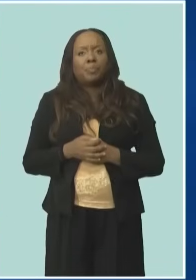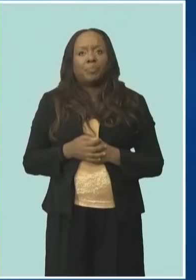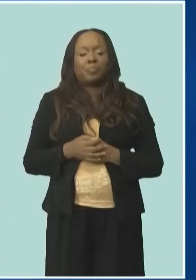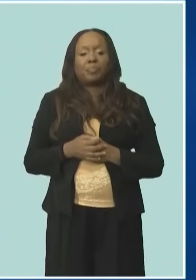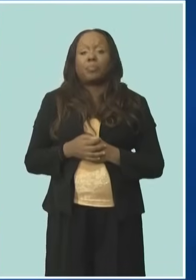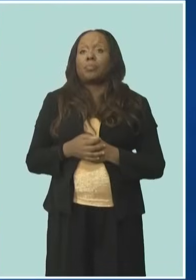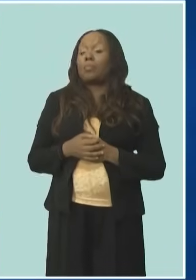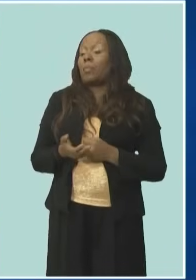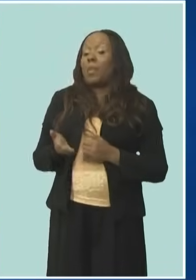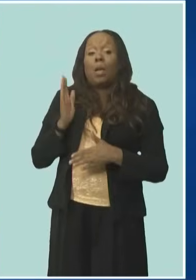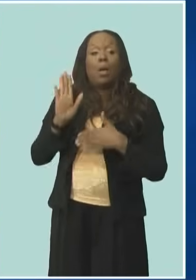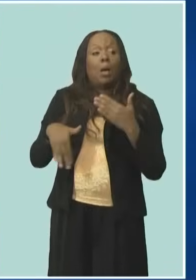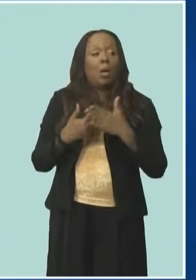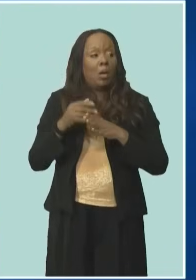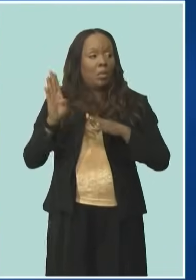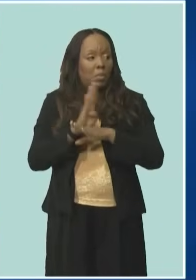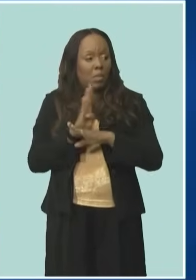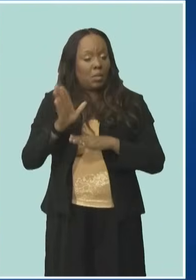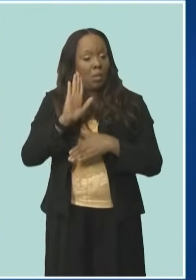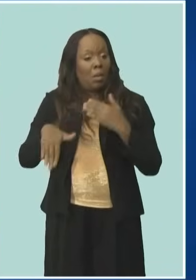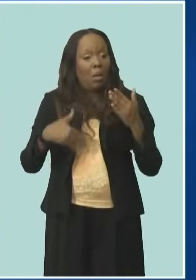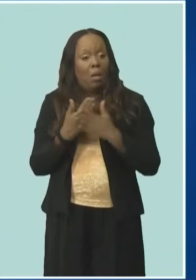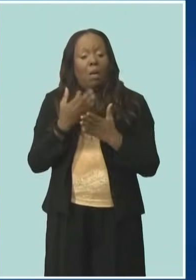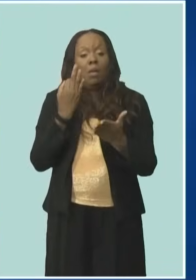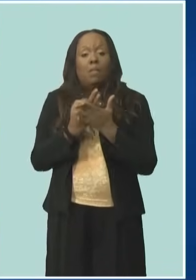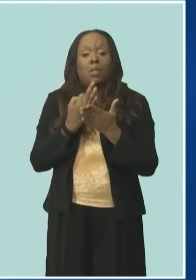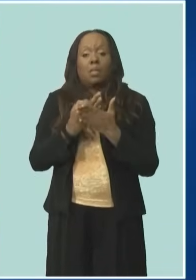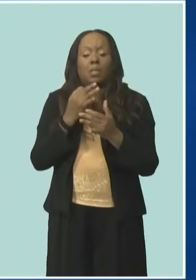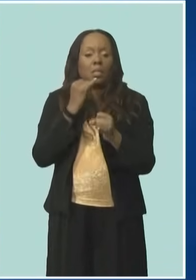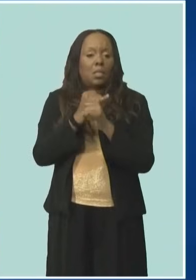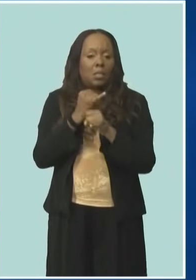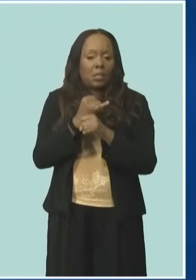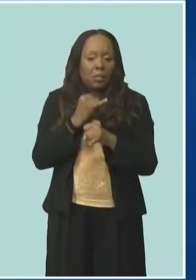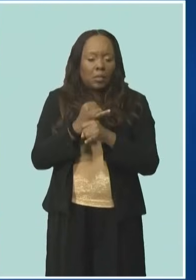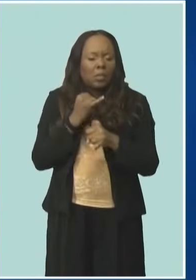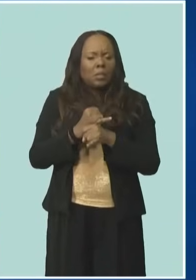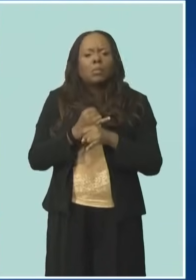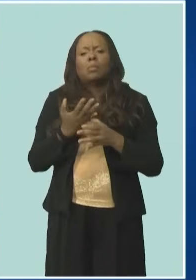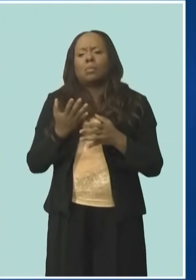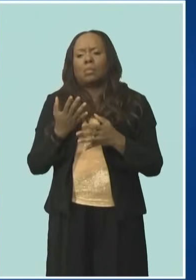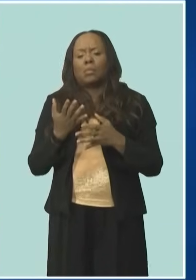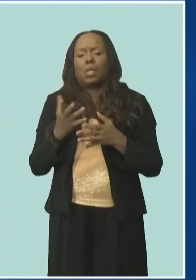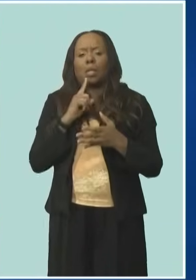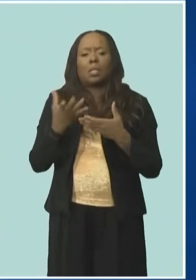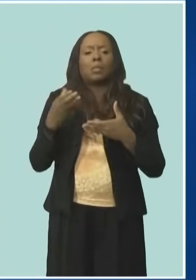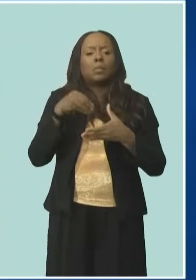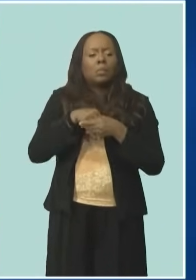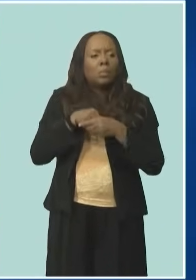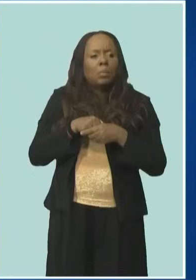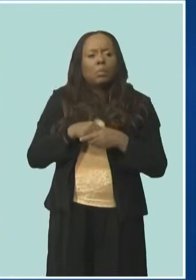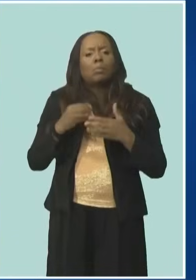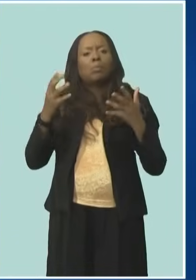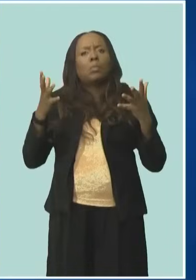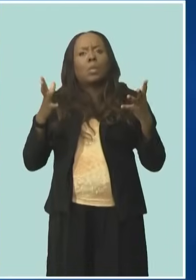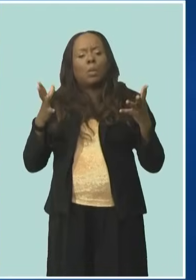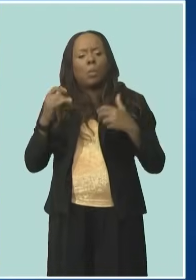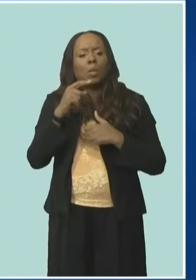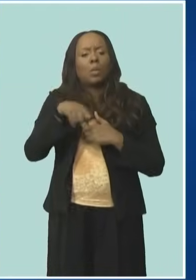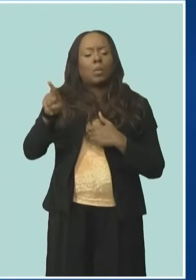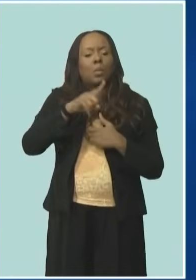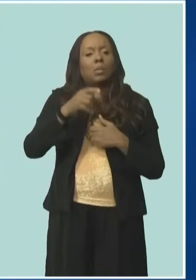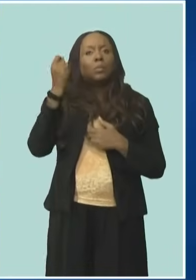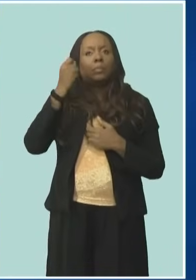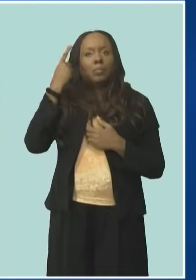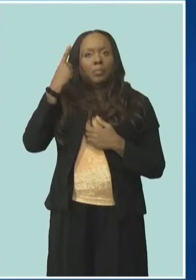Every business, every financial institution that is investing in the renewable energy sector, this is a call to you.